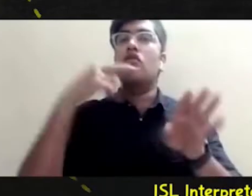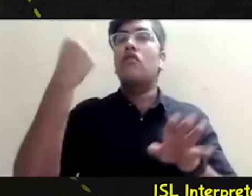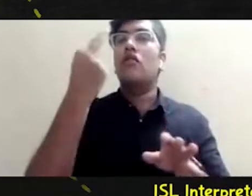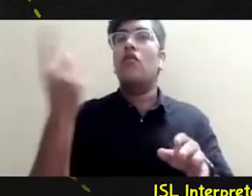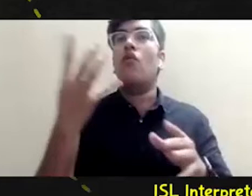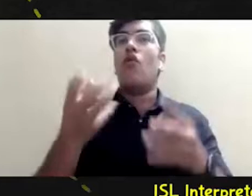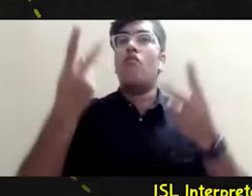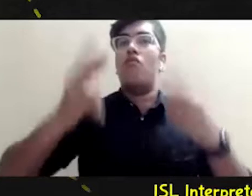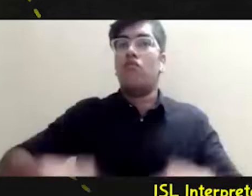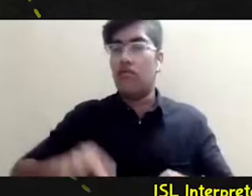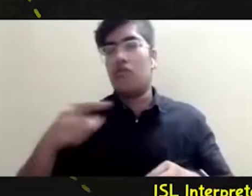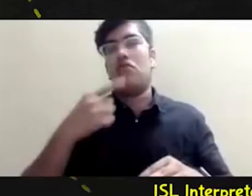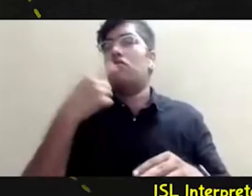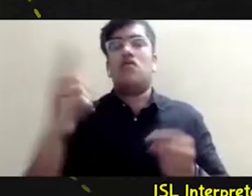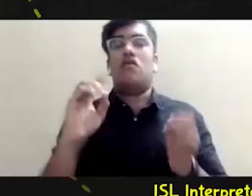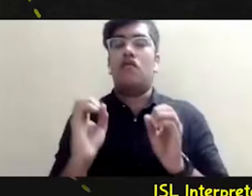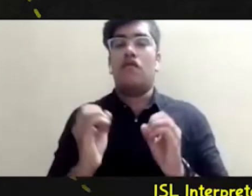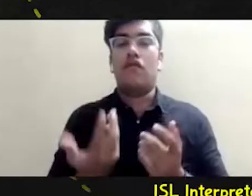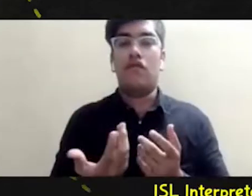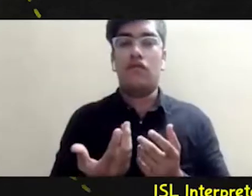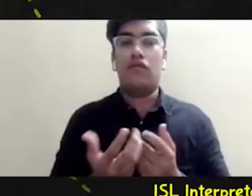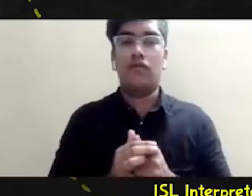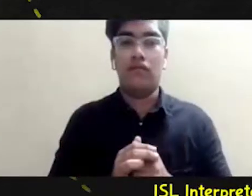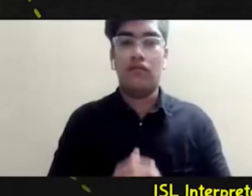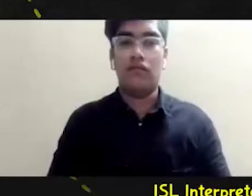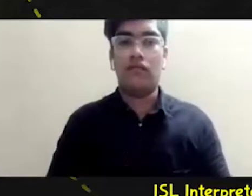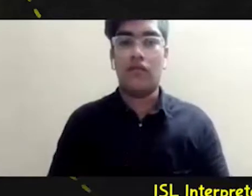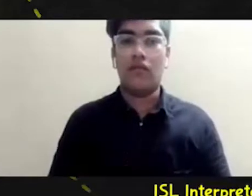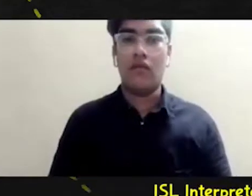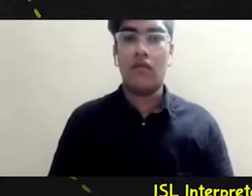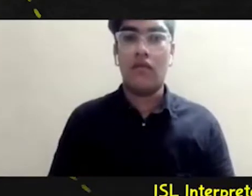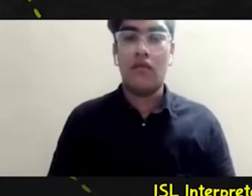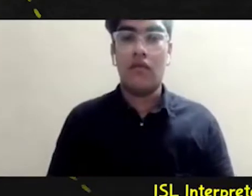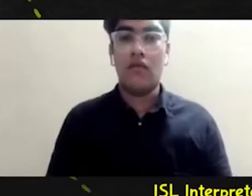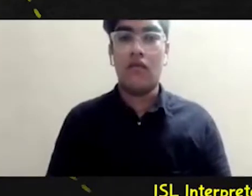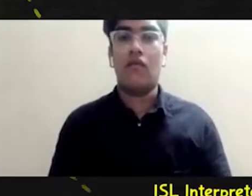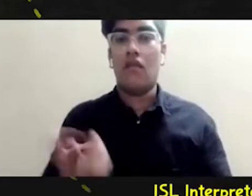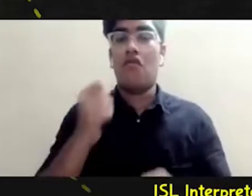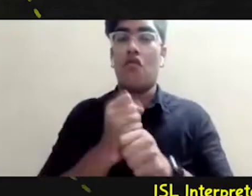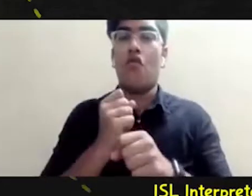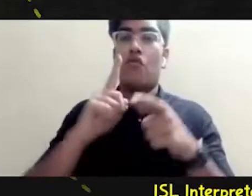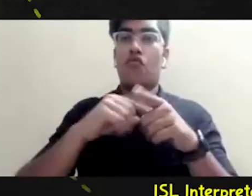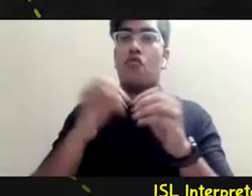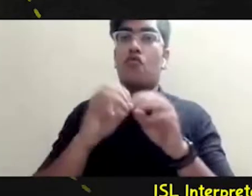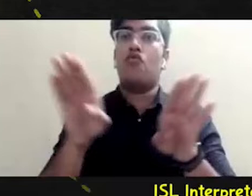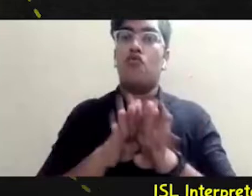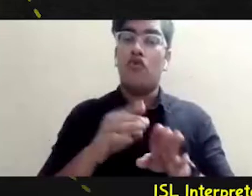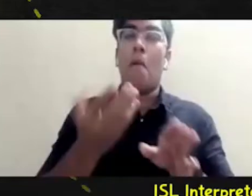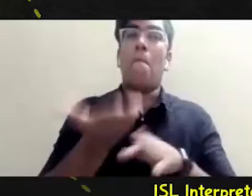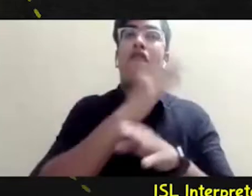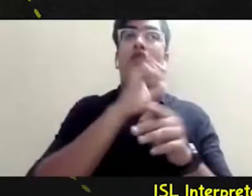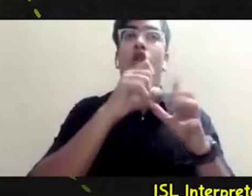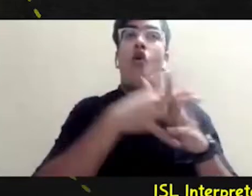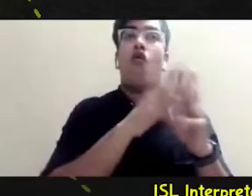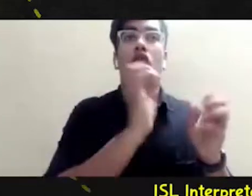judgment, arguably in India would have been a valid reason to take time off from a government job and could have been something that could be challenged, but